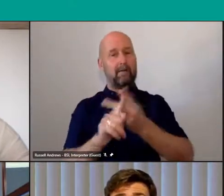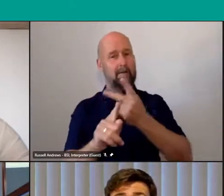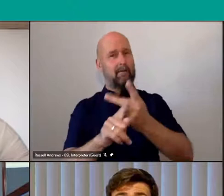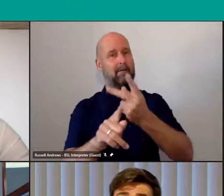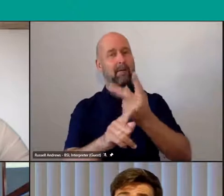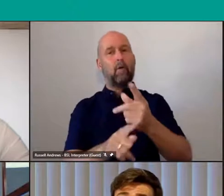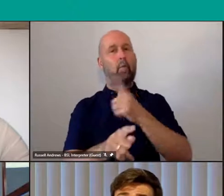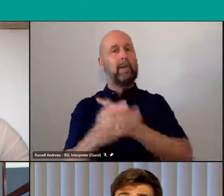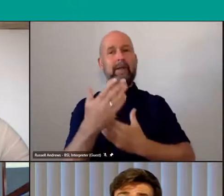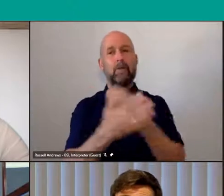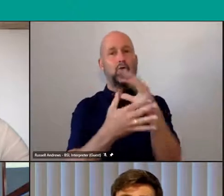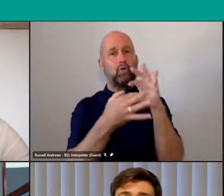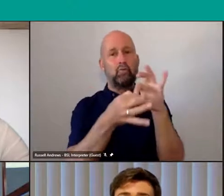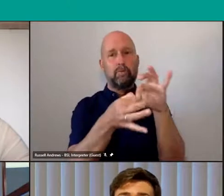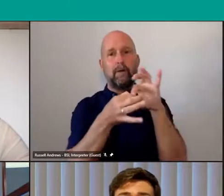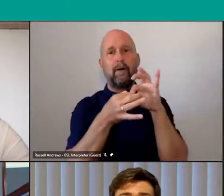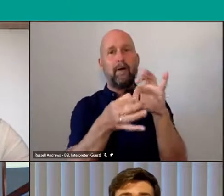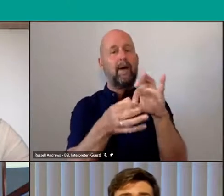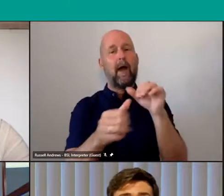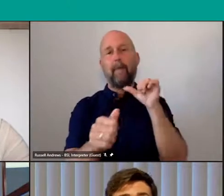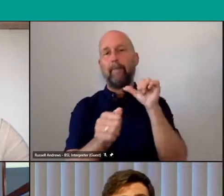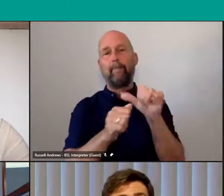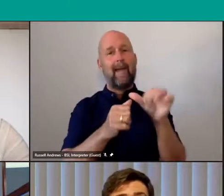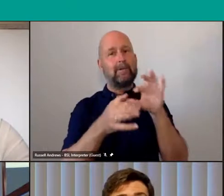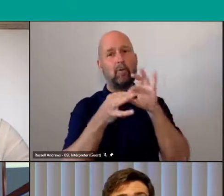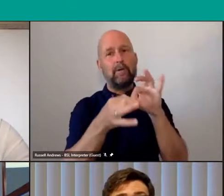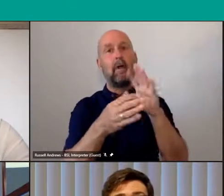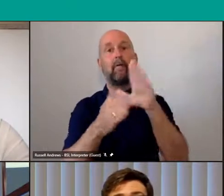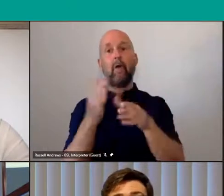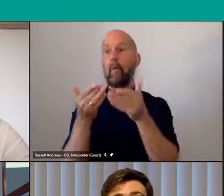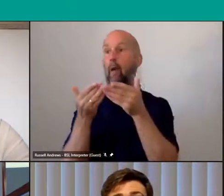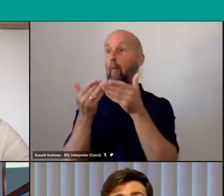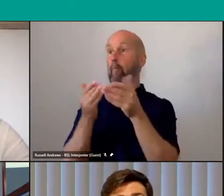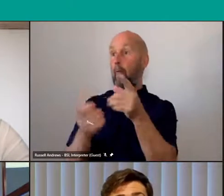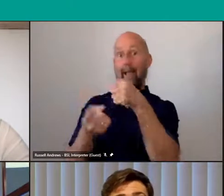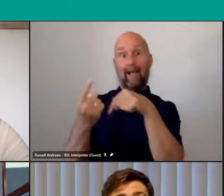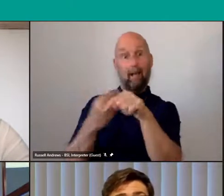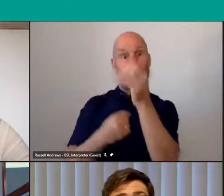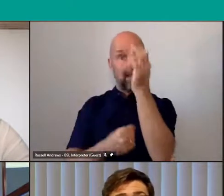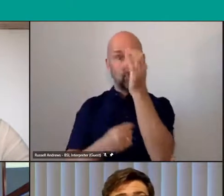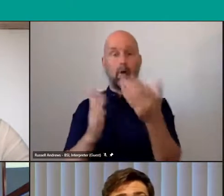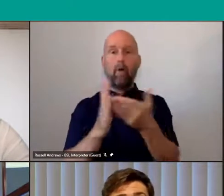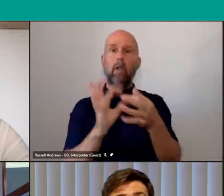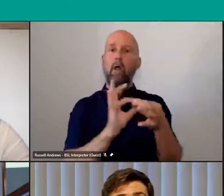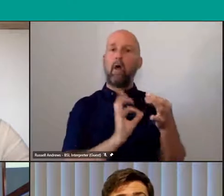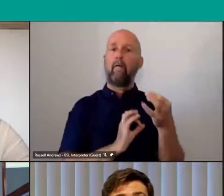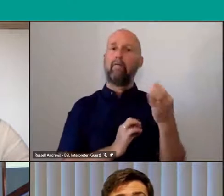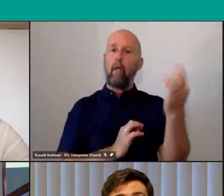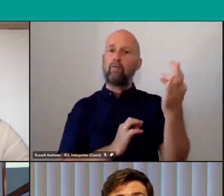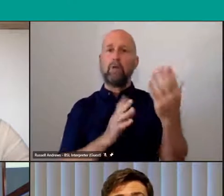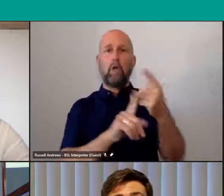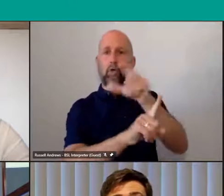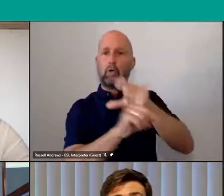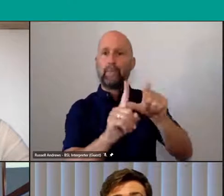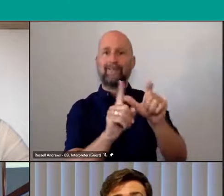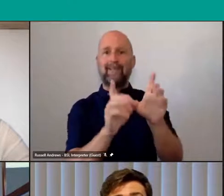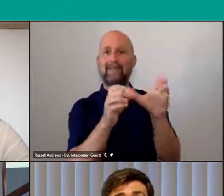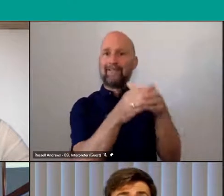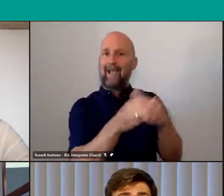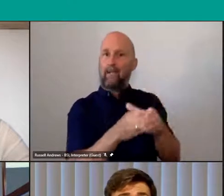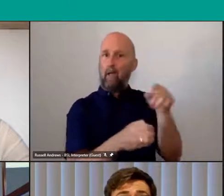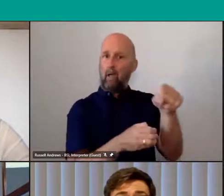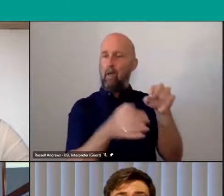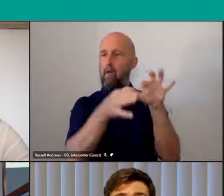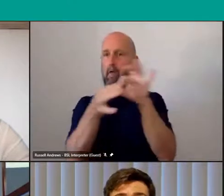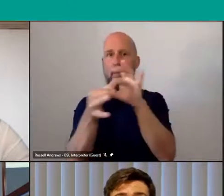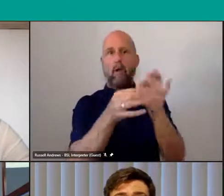new relationship or an even stronger relationship between the public sector and our voluntary and community sector. That is